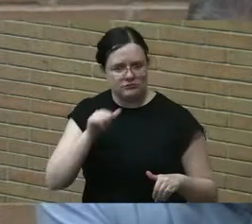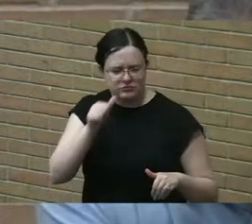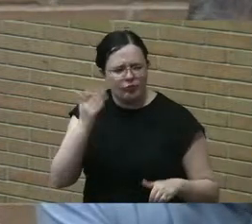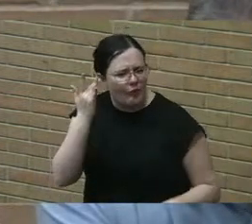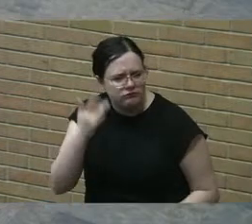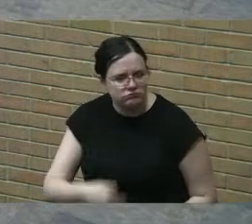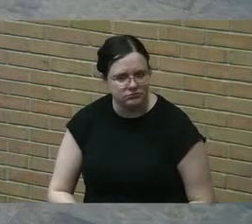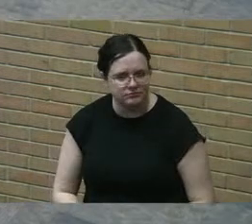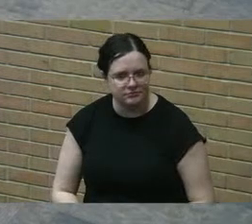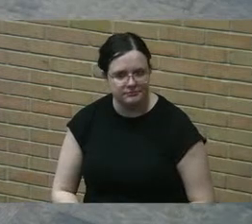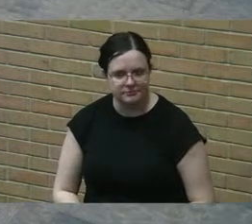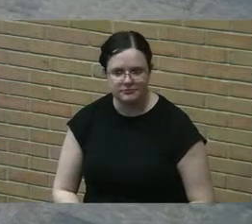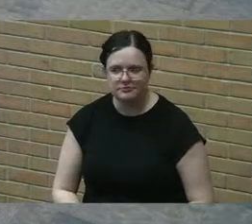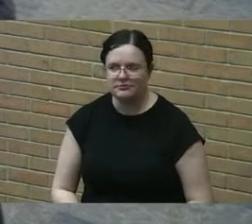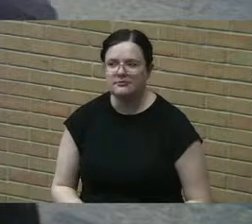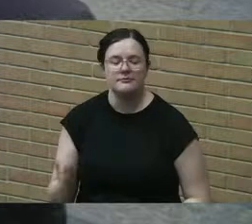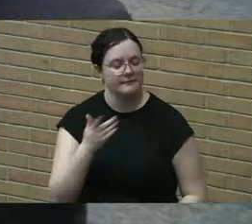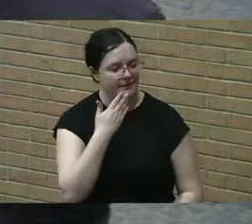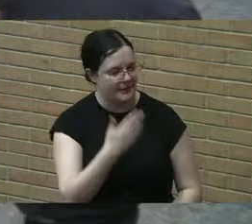Thank you.